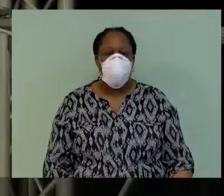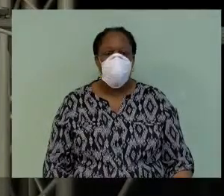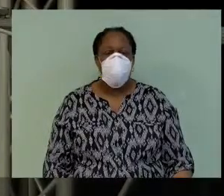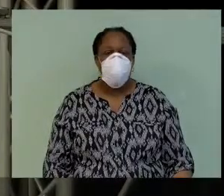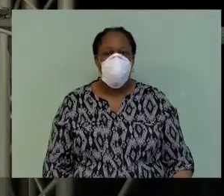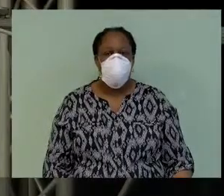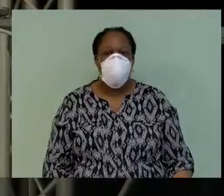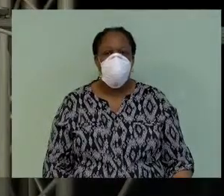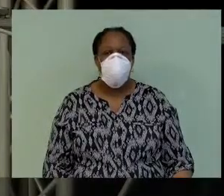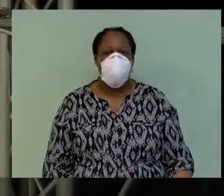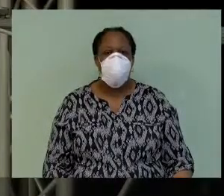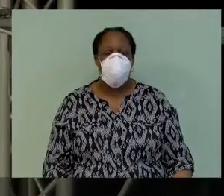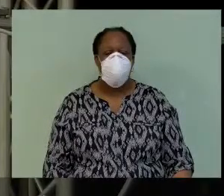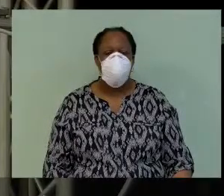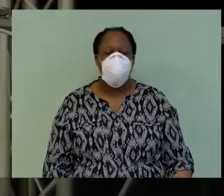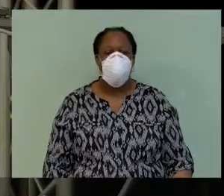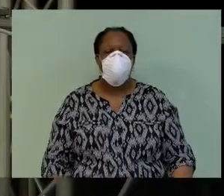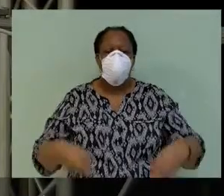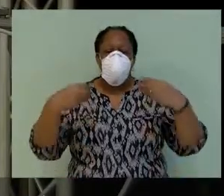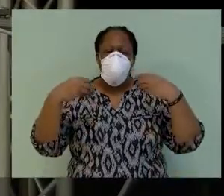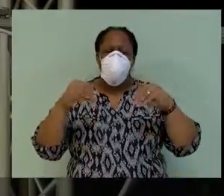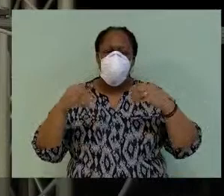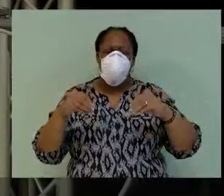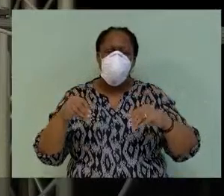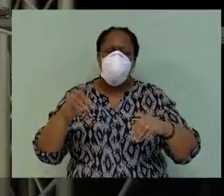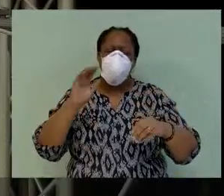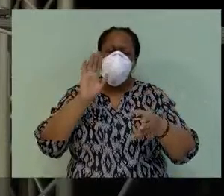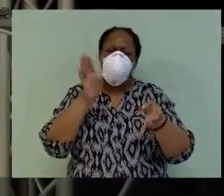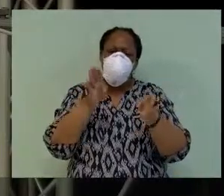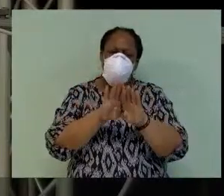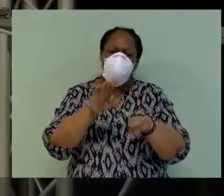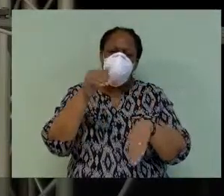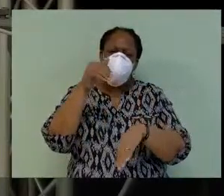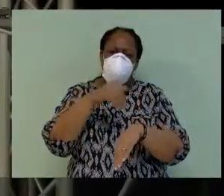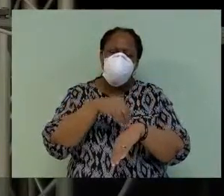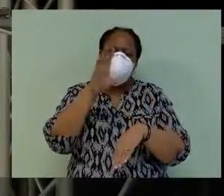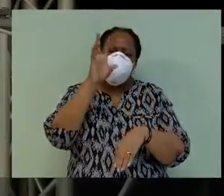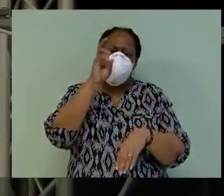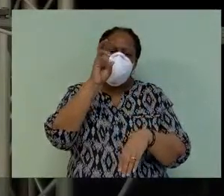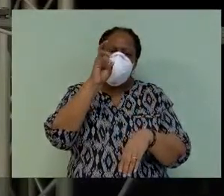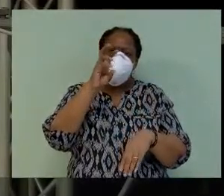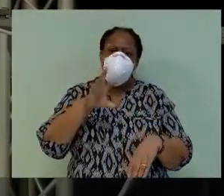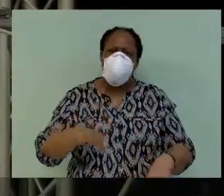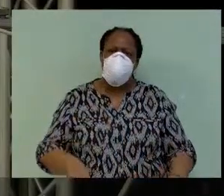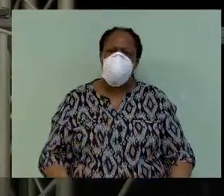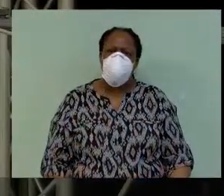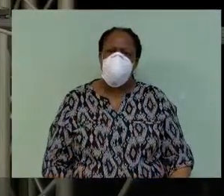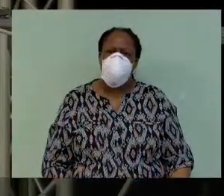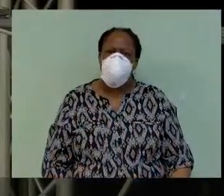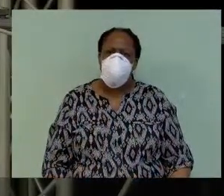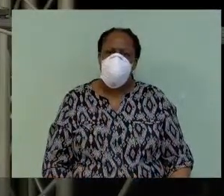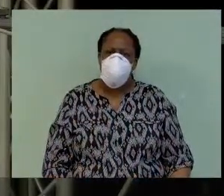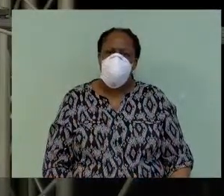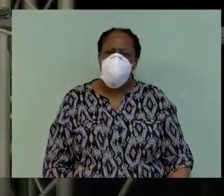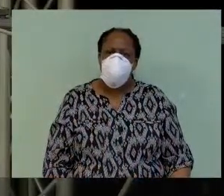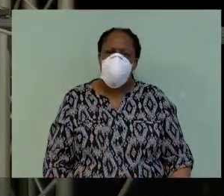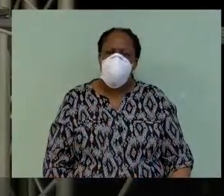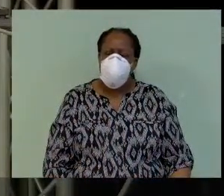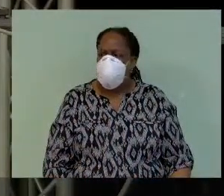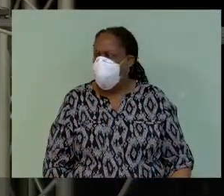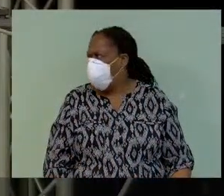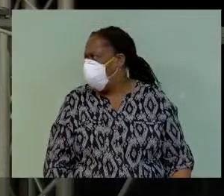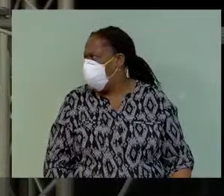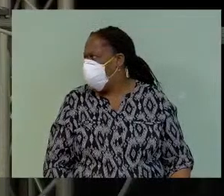A recommendation that the shops close at 6. But can they open until 7:50?